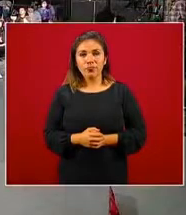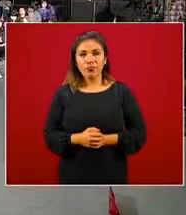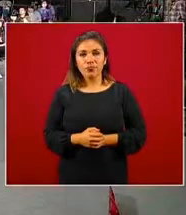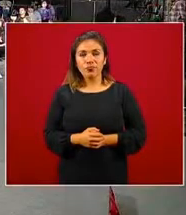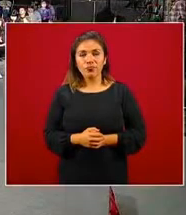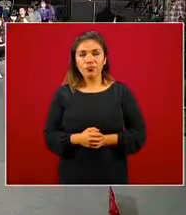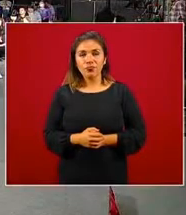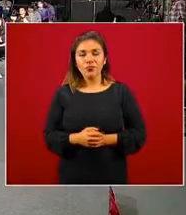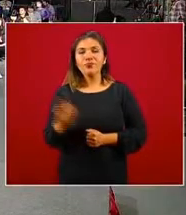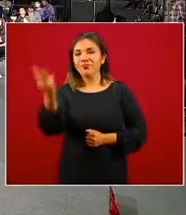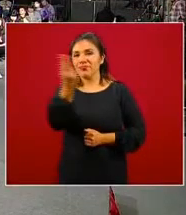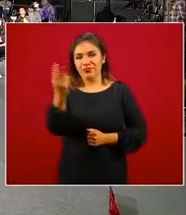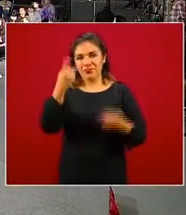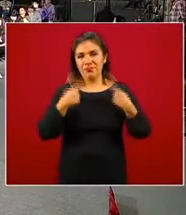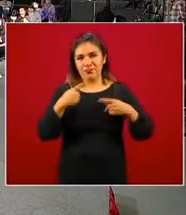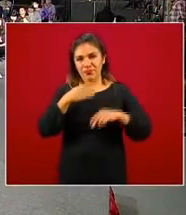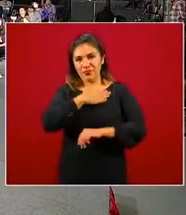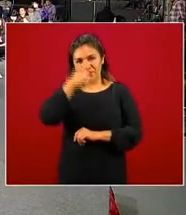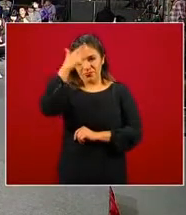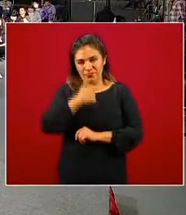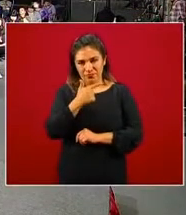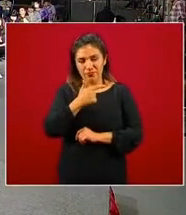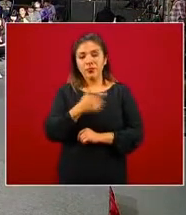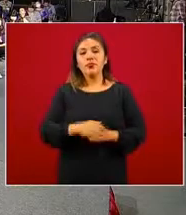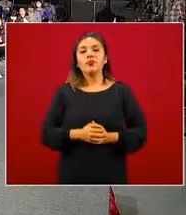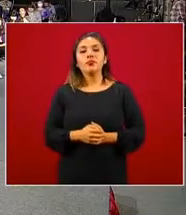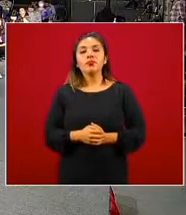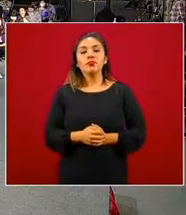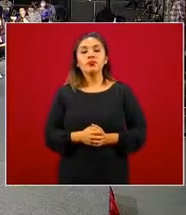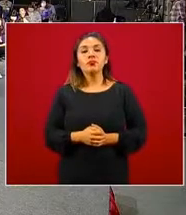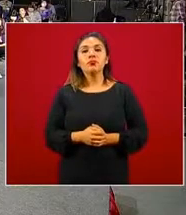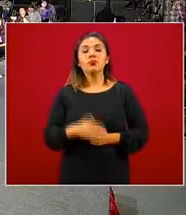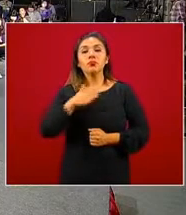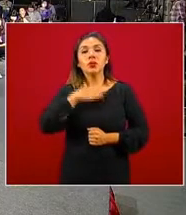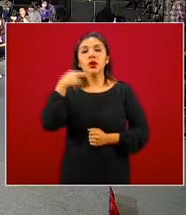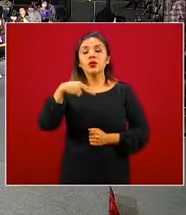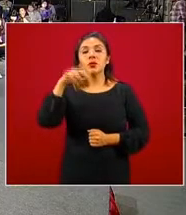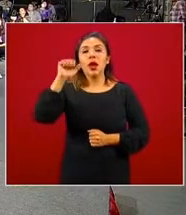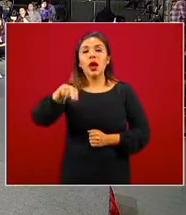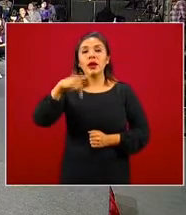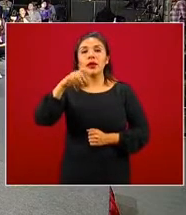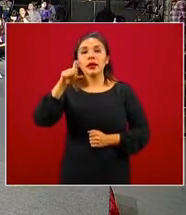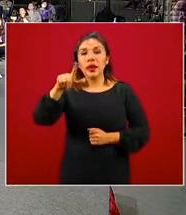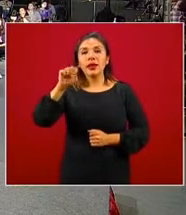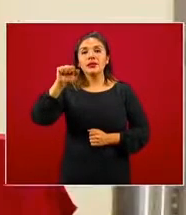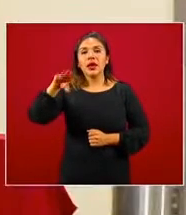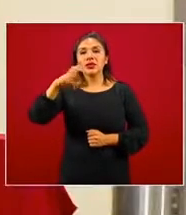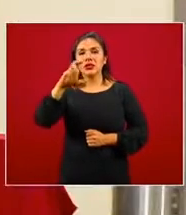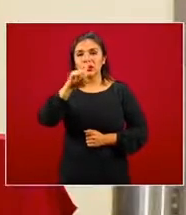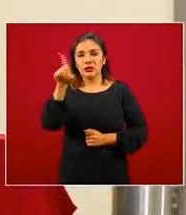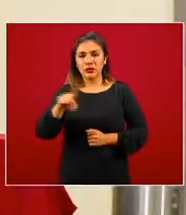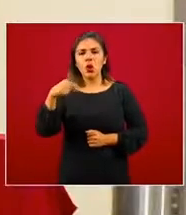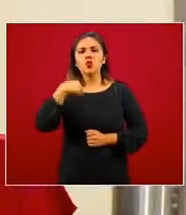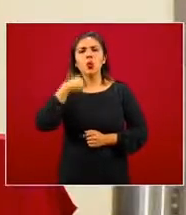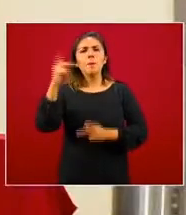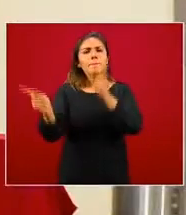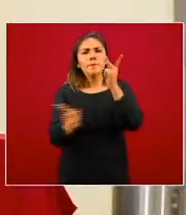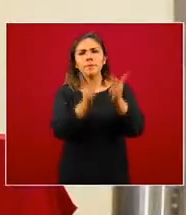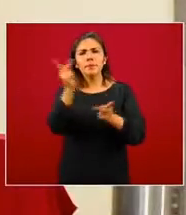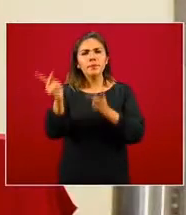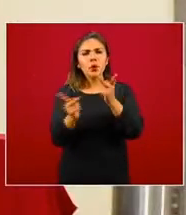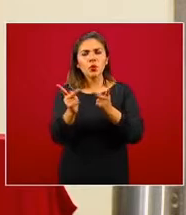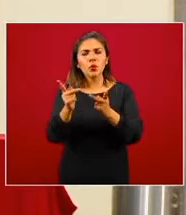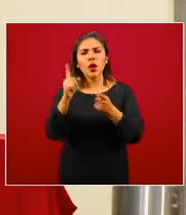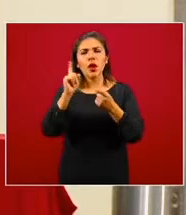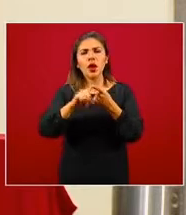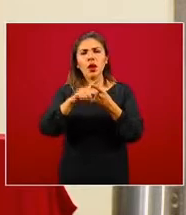Gattel. Good afternoon, Marcelina, Director. Angel Juan Sanchez from